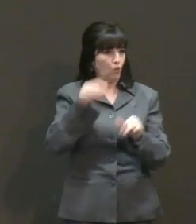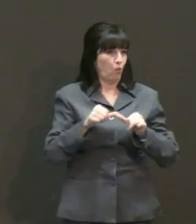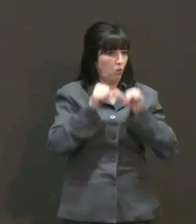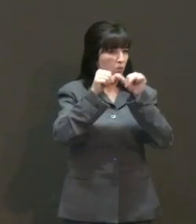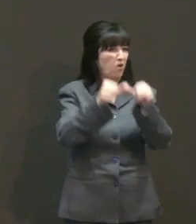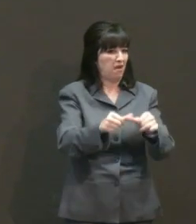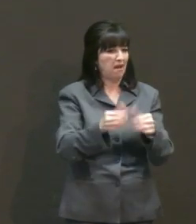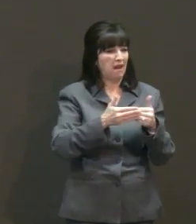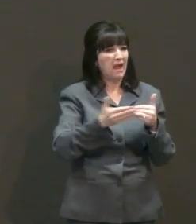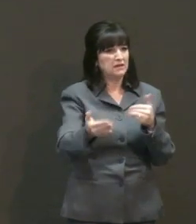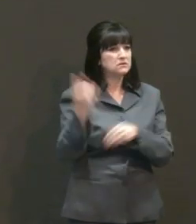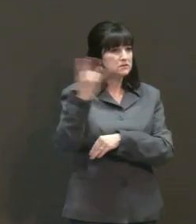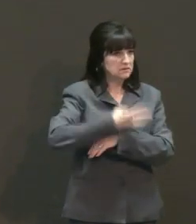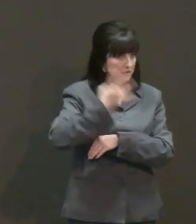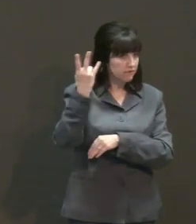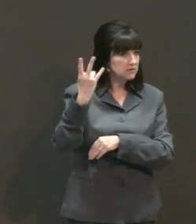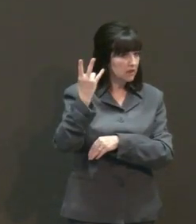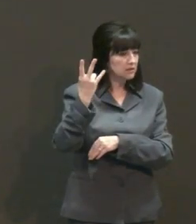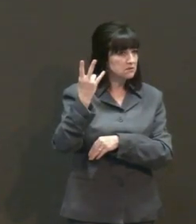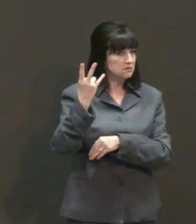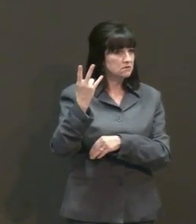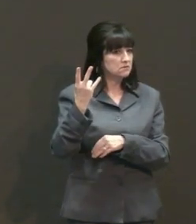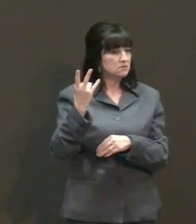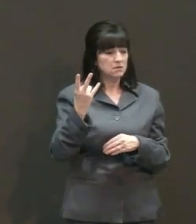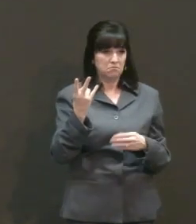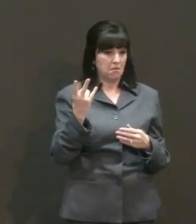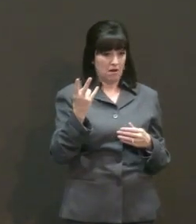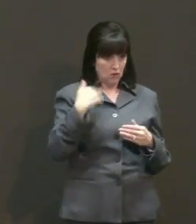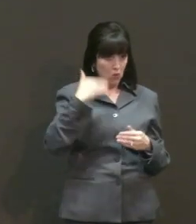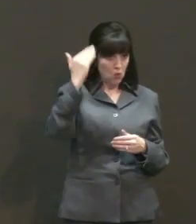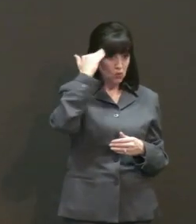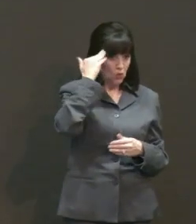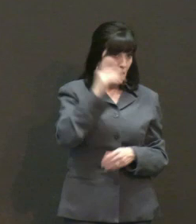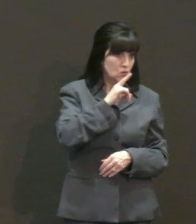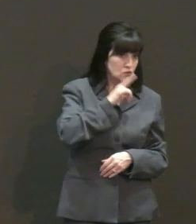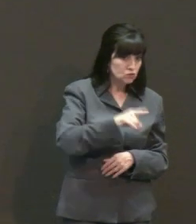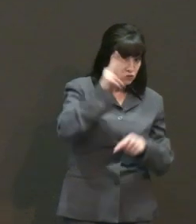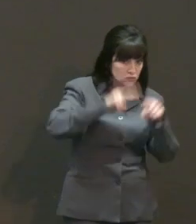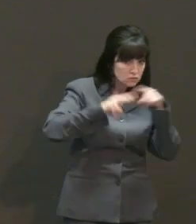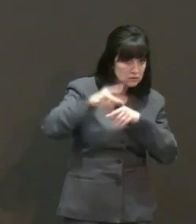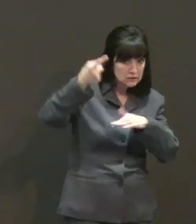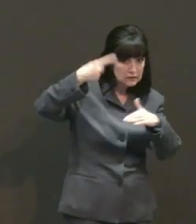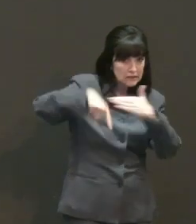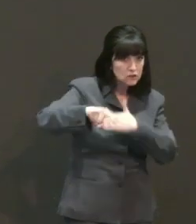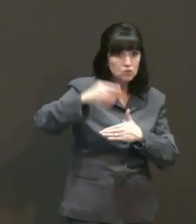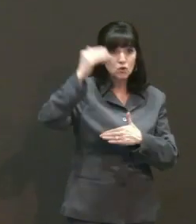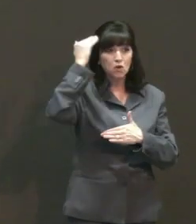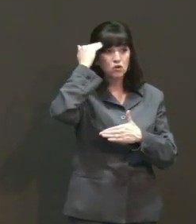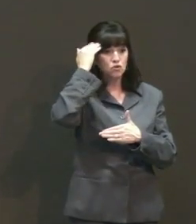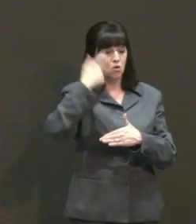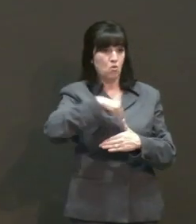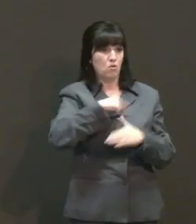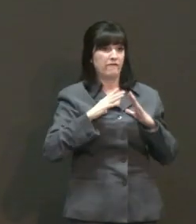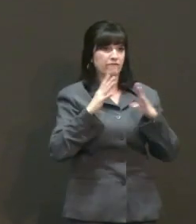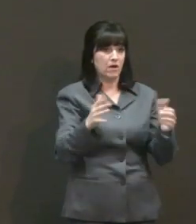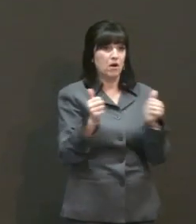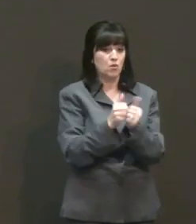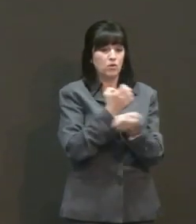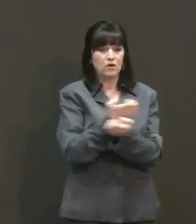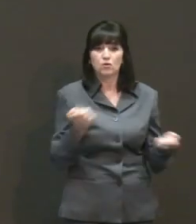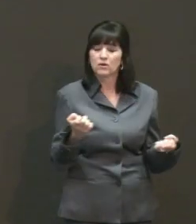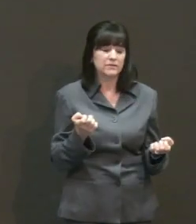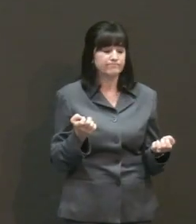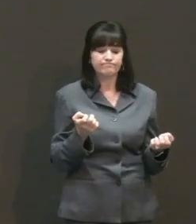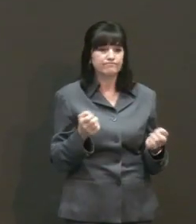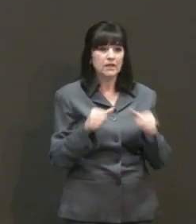another 7 days. But it's going to be 7 days before we know it. It's going to be next week, and again, we're going to replenish it. So it's a constant process.